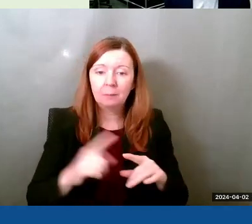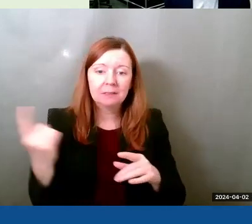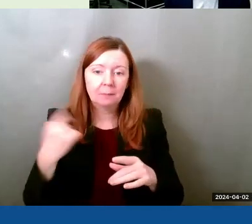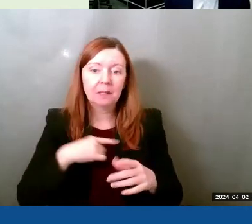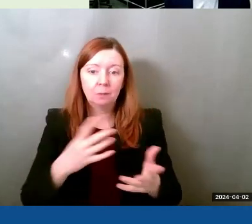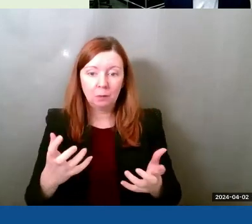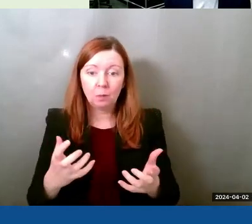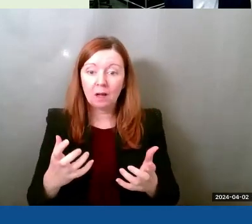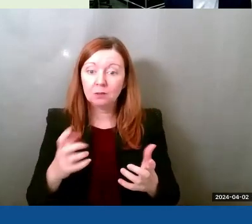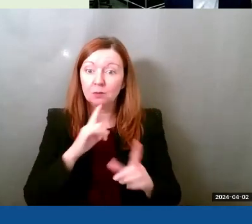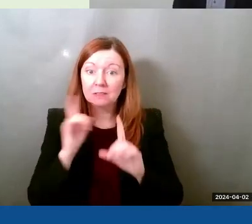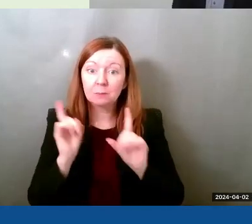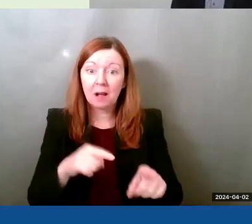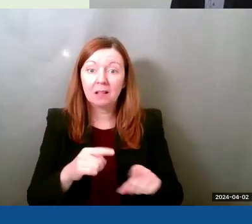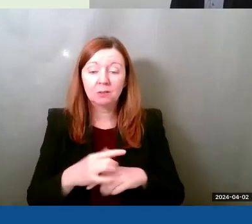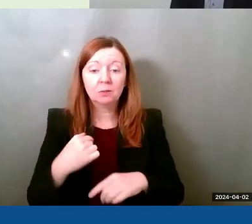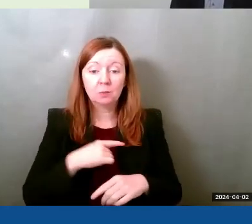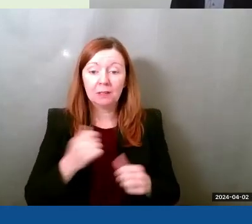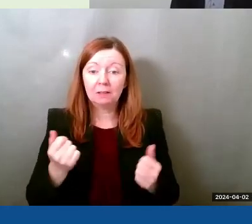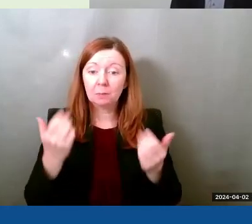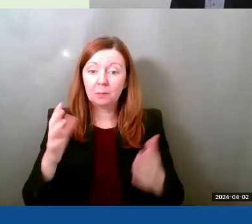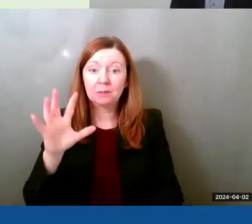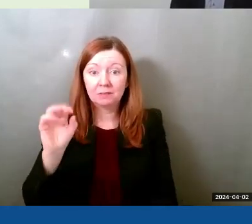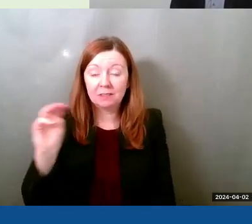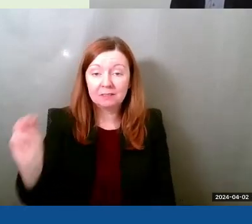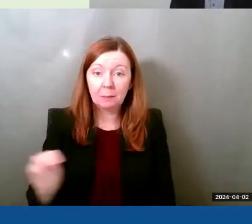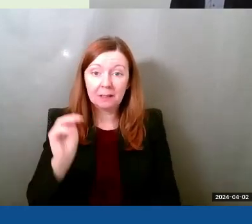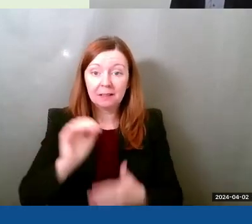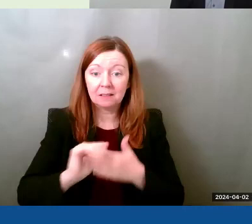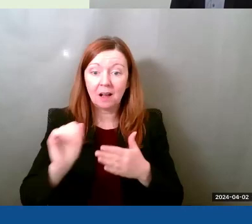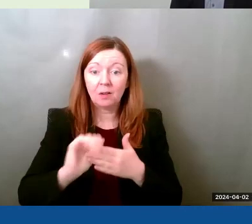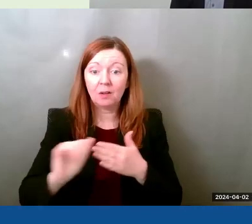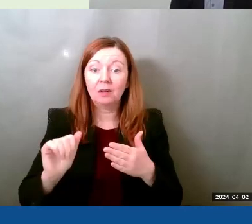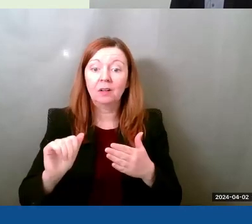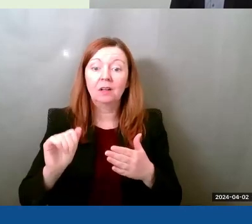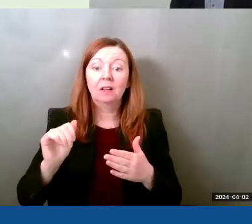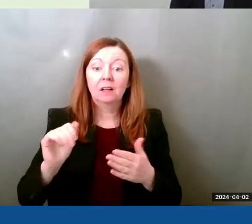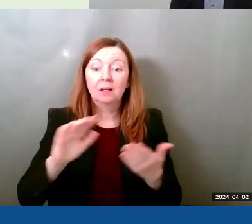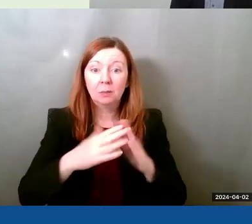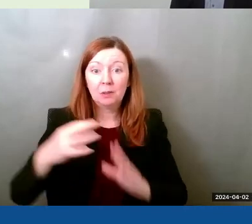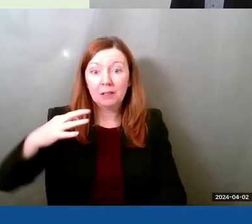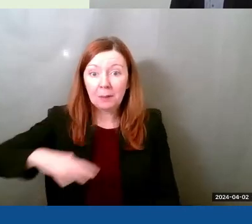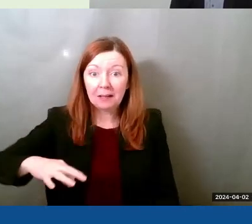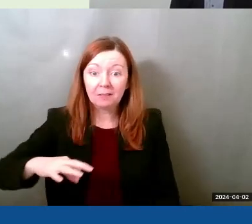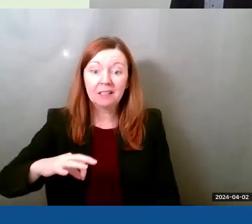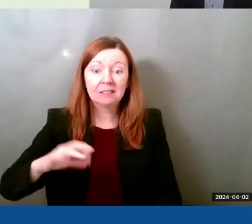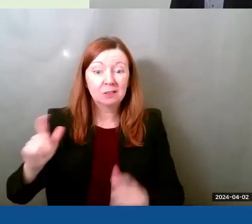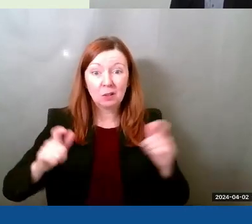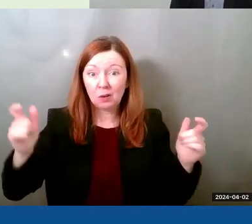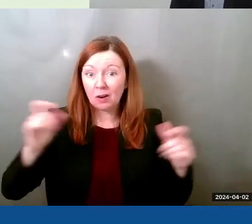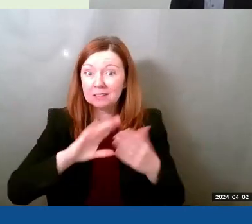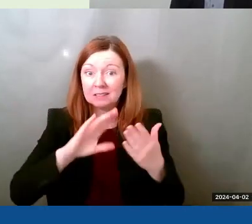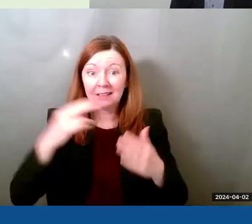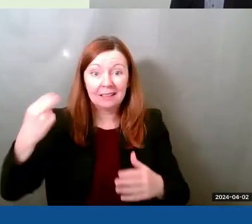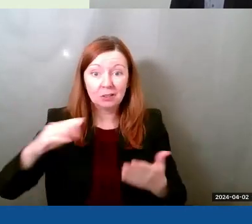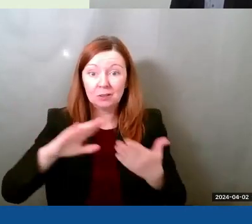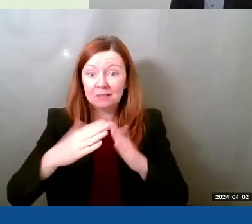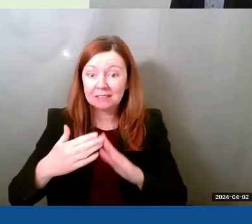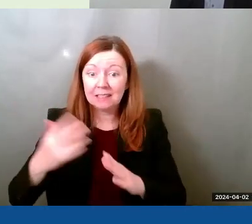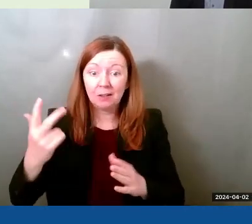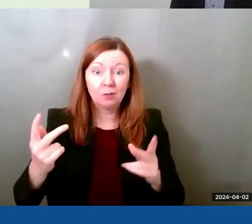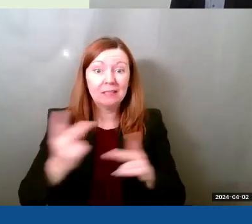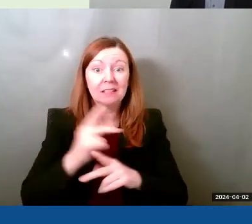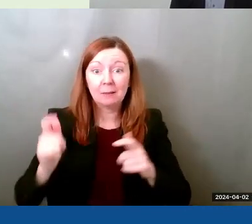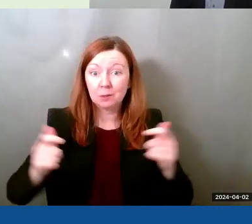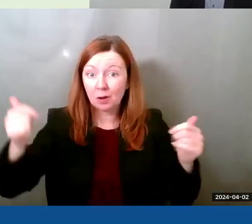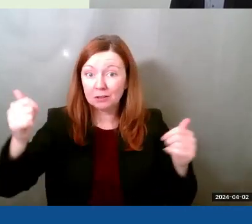want to respond to. We proposed a $50 million community benefits agreement, which would be the largest in the history of the city, 3 times